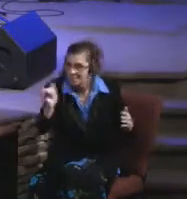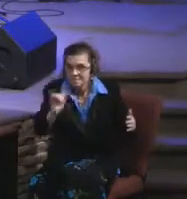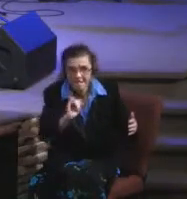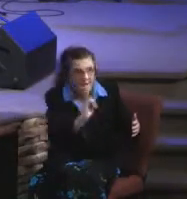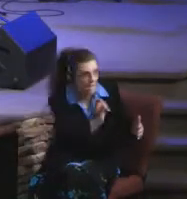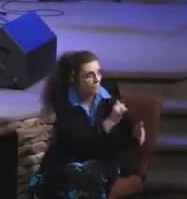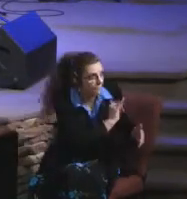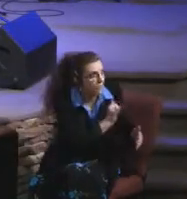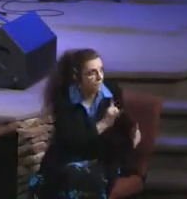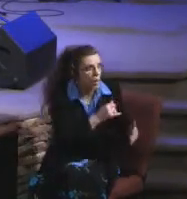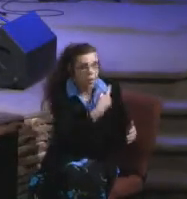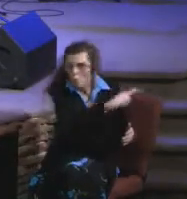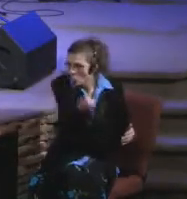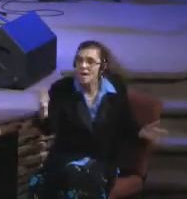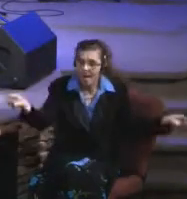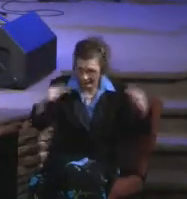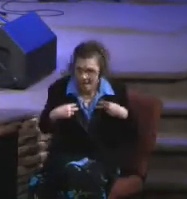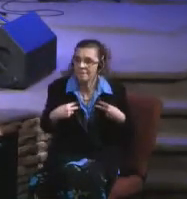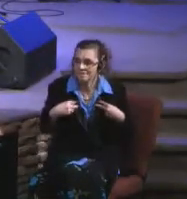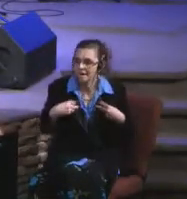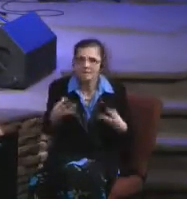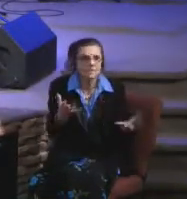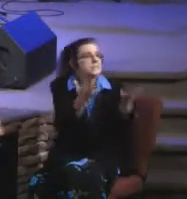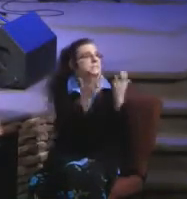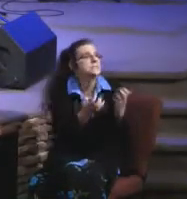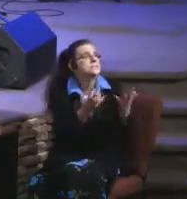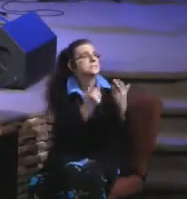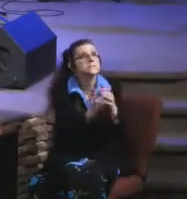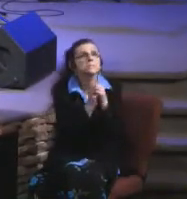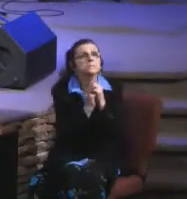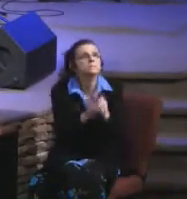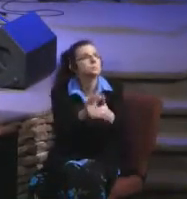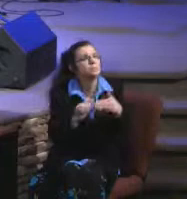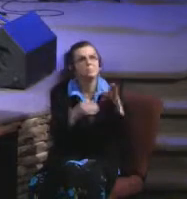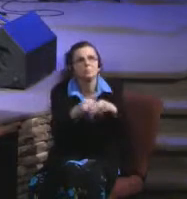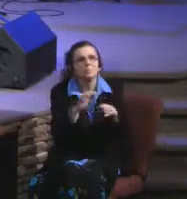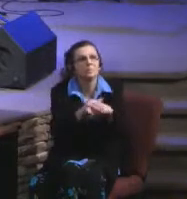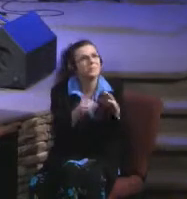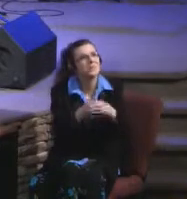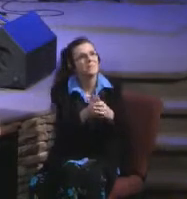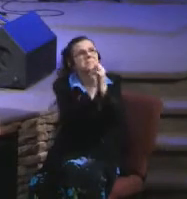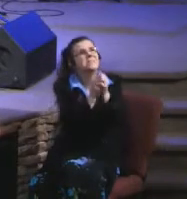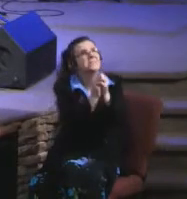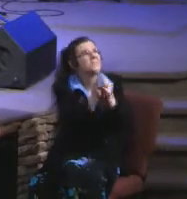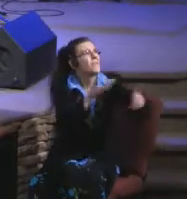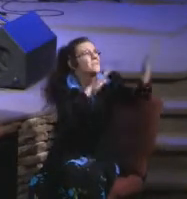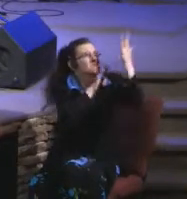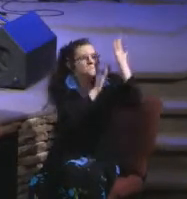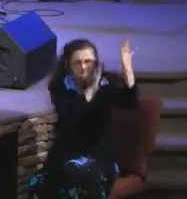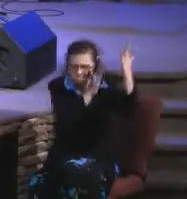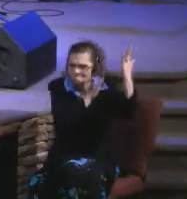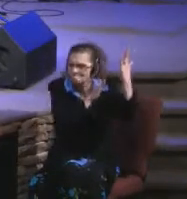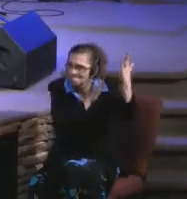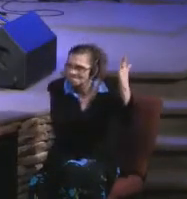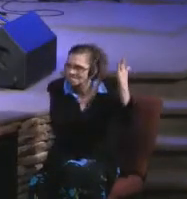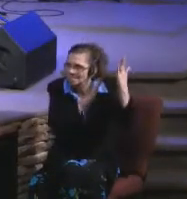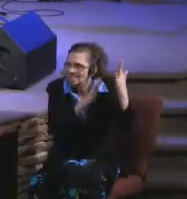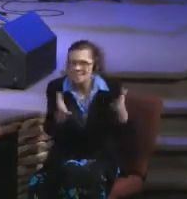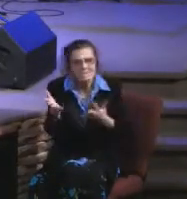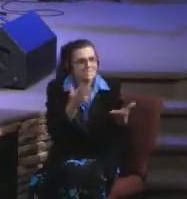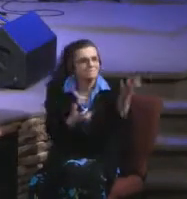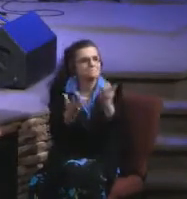tenacity. You and I have to have that same desire and passion within us to desire only one thing and one thing only, and it's the desire